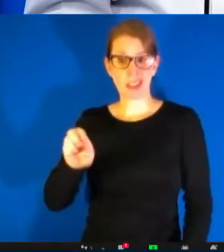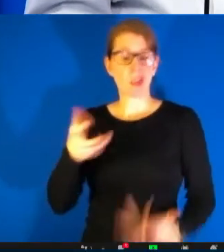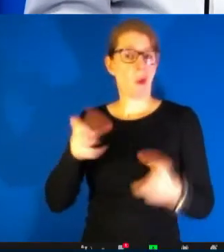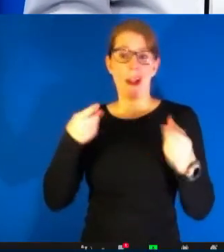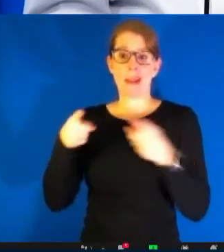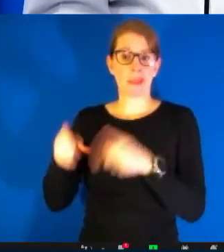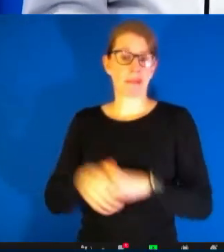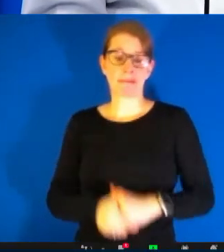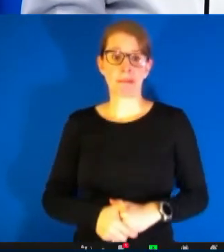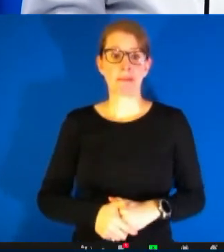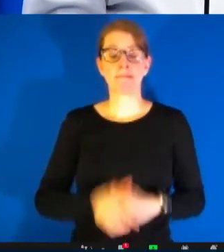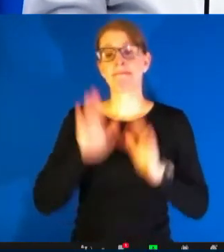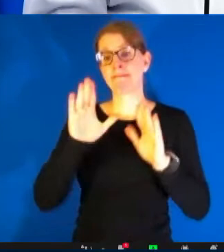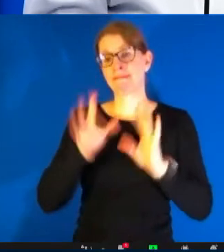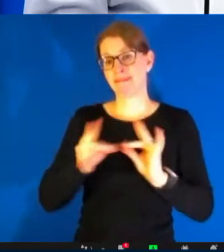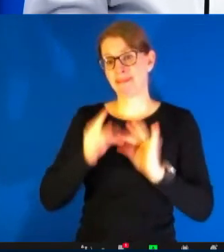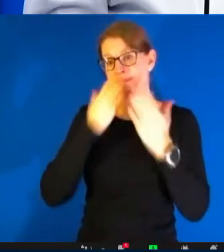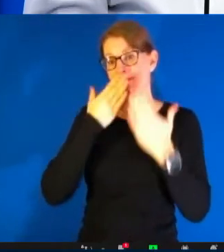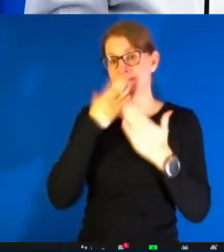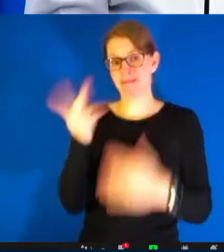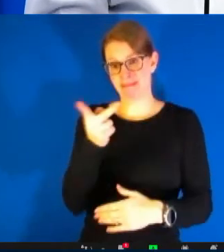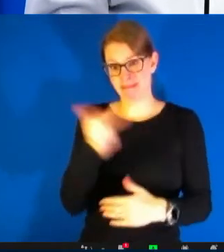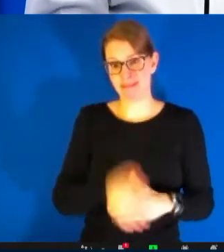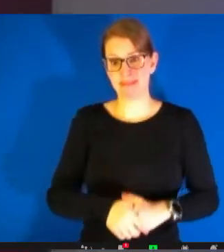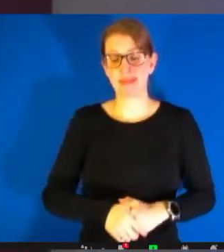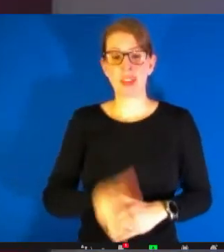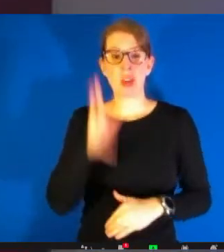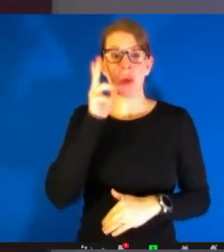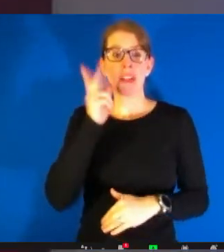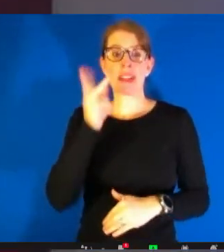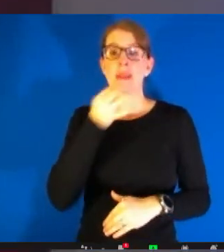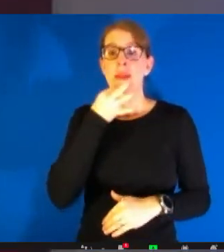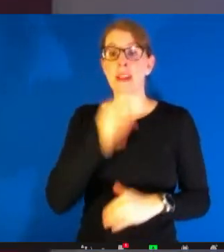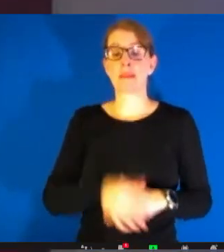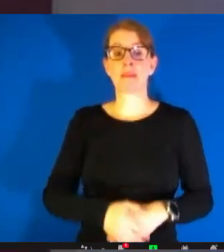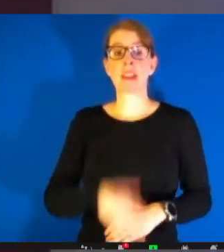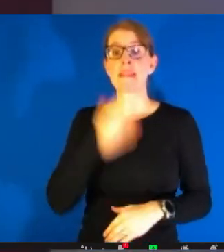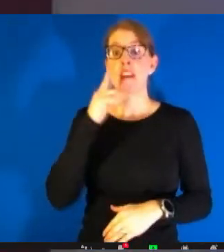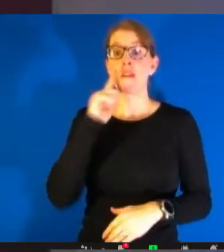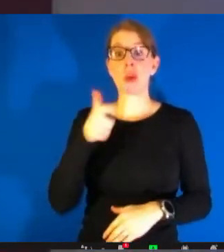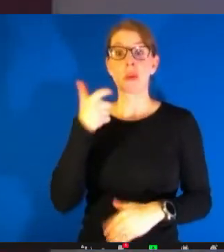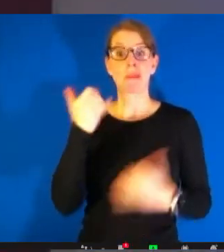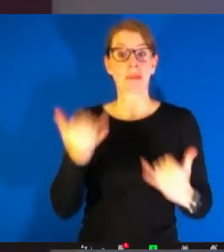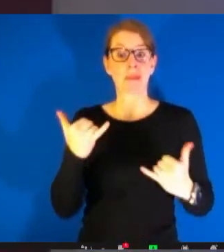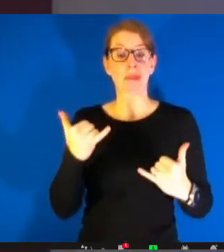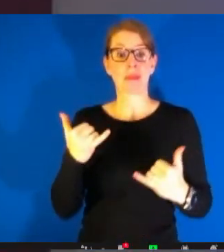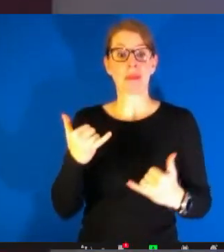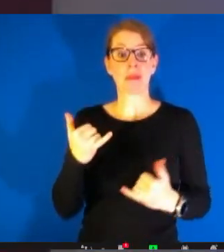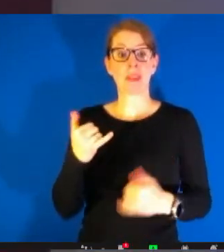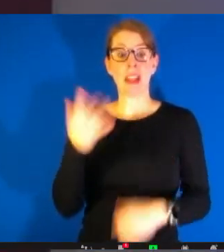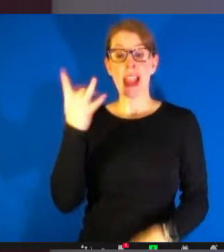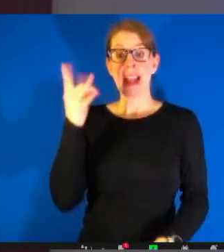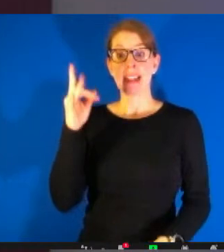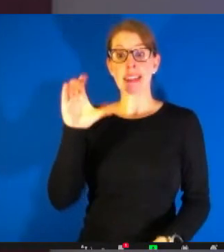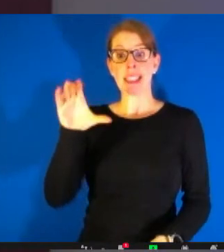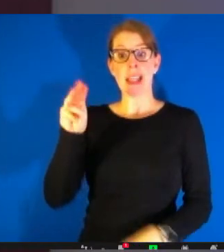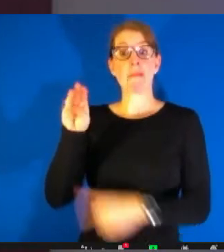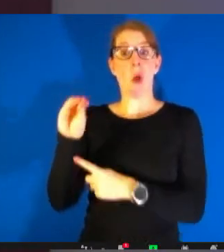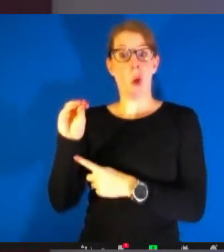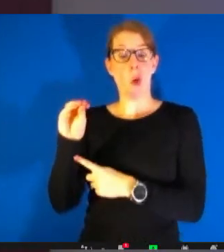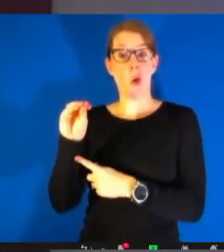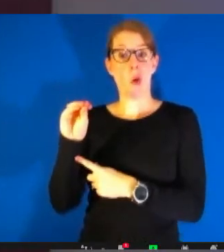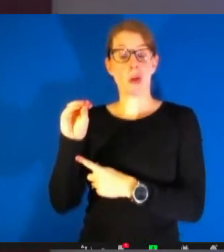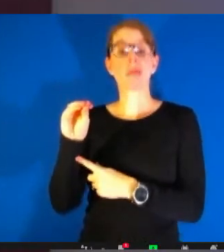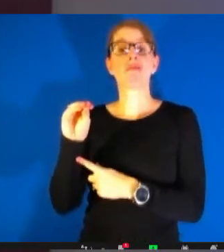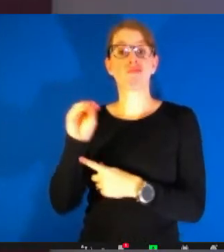Great message. Dr. Hawkinson, thank you. Dr. Kumer, we'll see you soon. And thank you so much for being with us today. 18 hospital chief medical officers from around the region